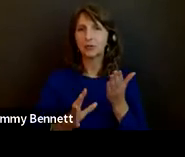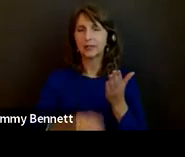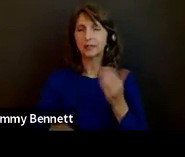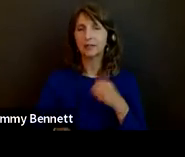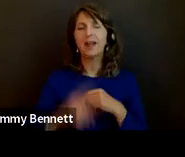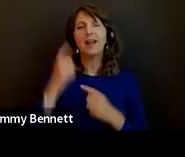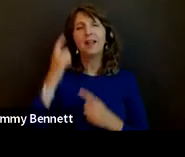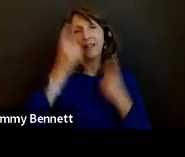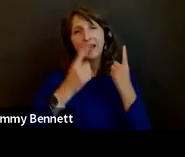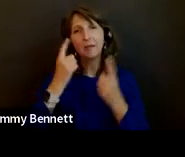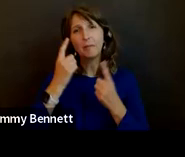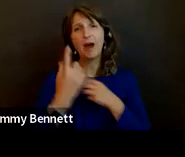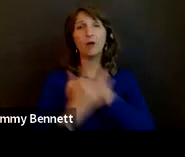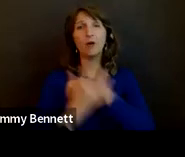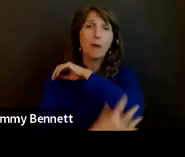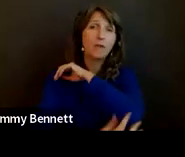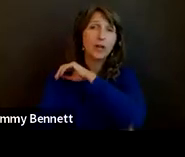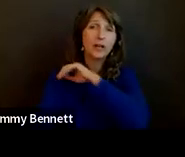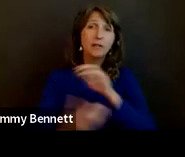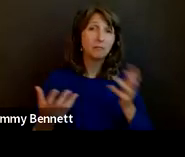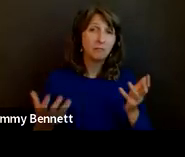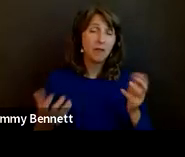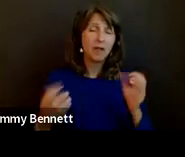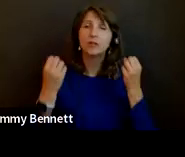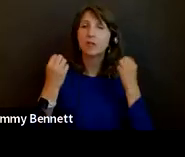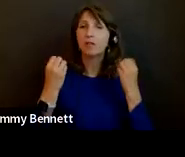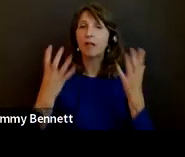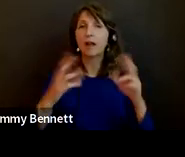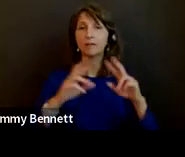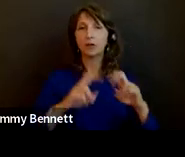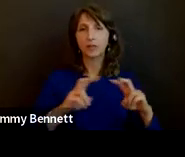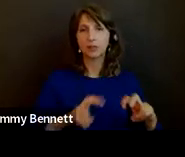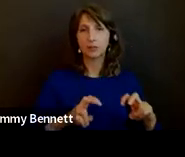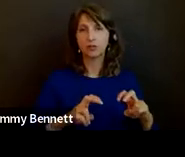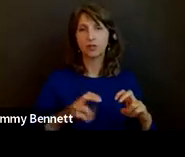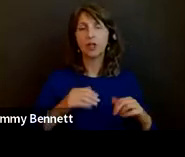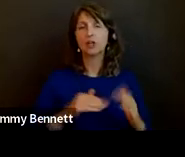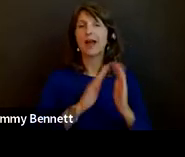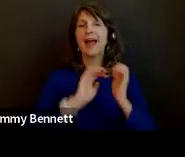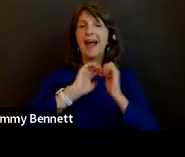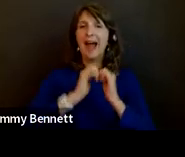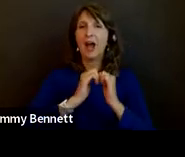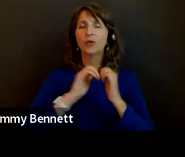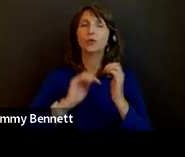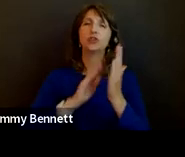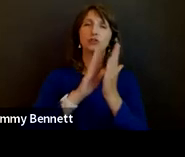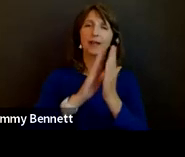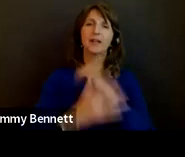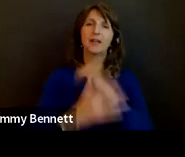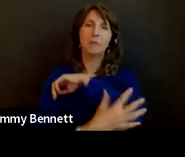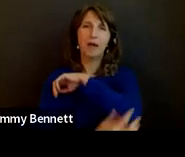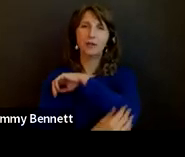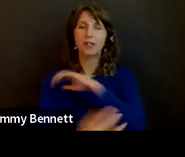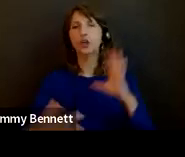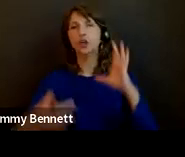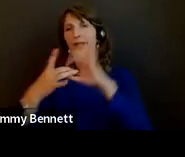there's tons of research that addresses how to address poverty in education. I found that there was a breakdown, however, when you looked at